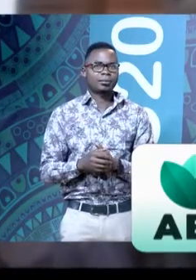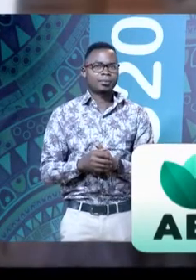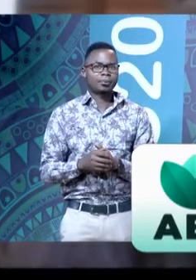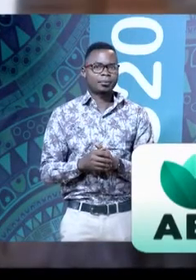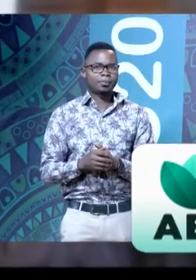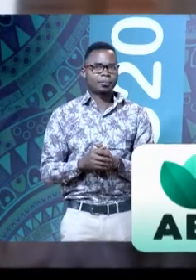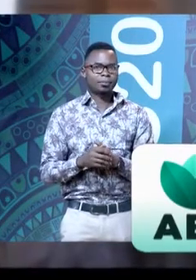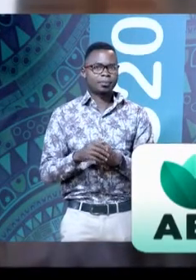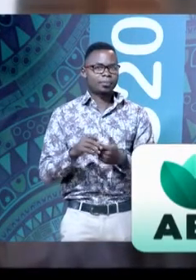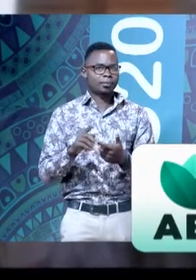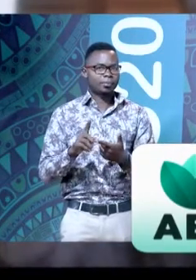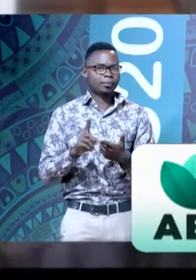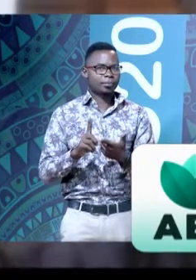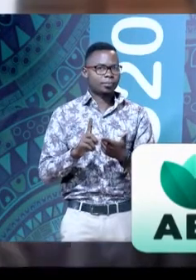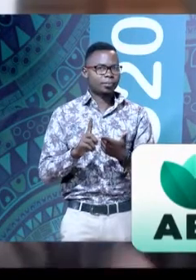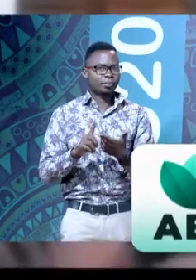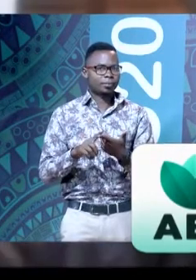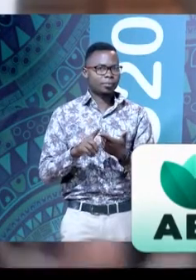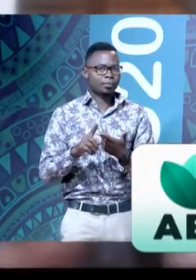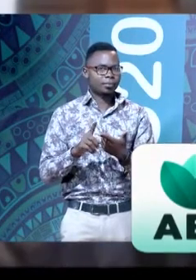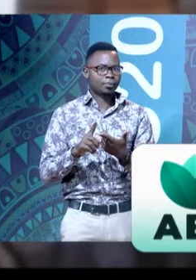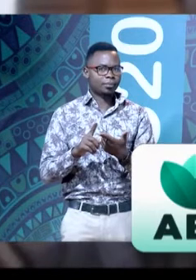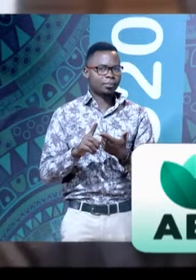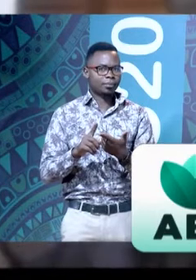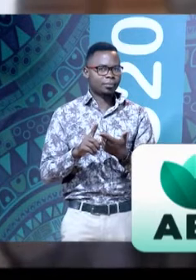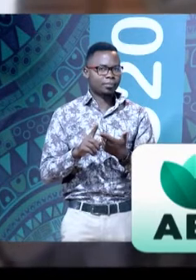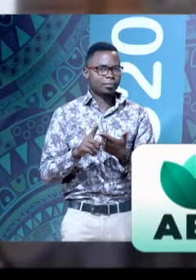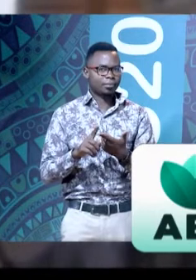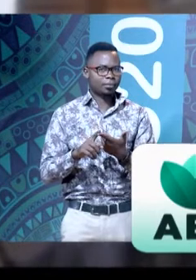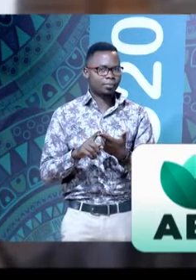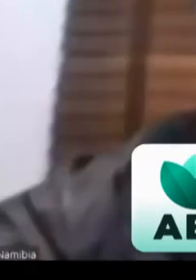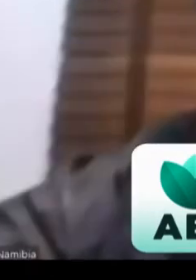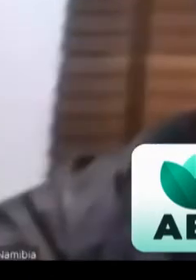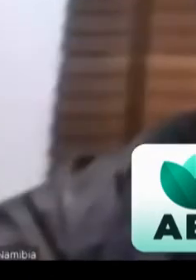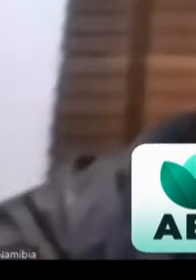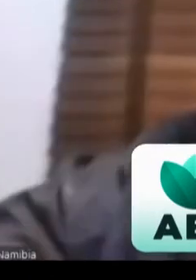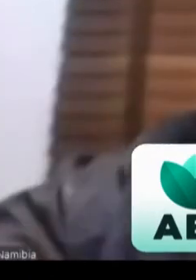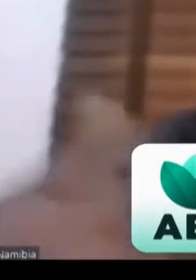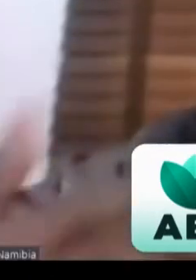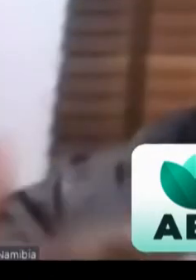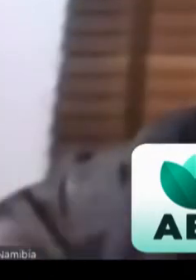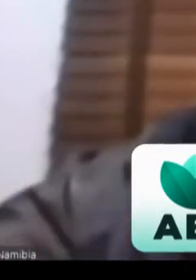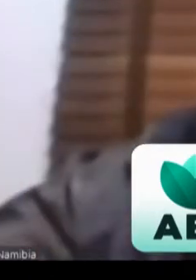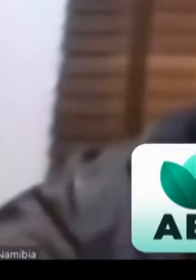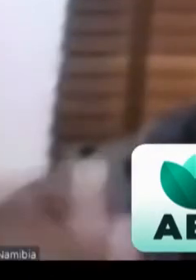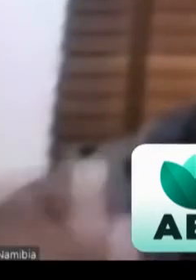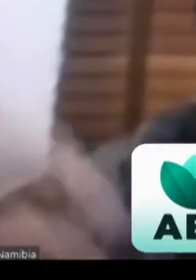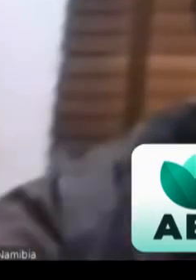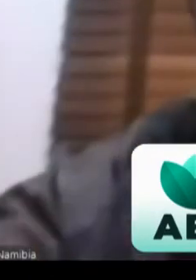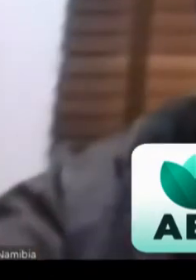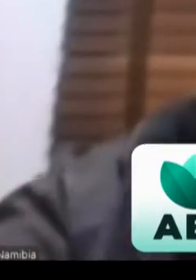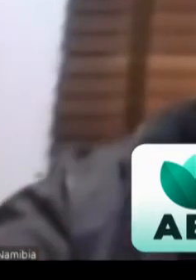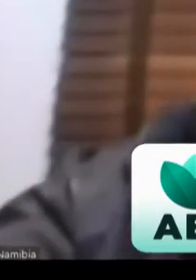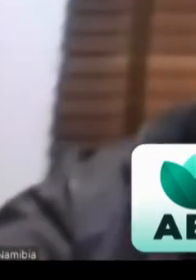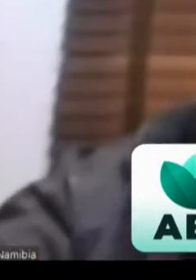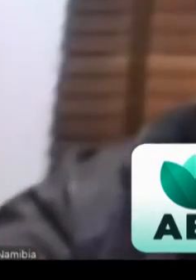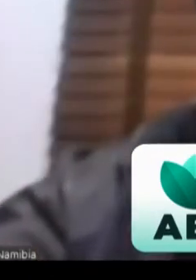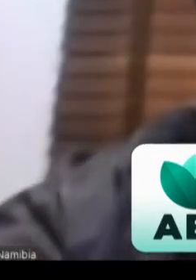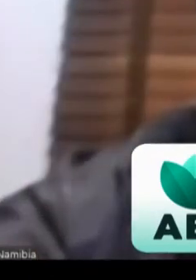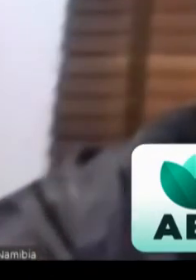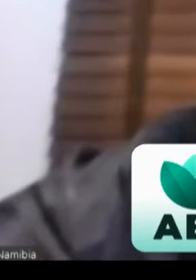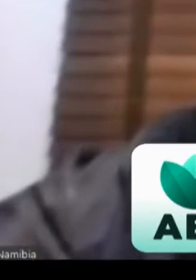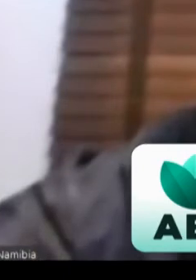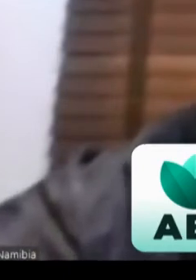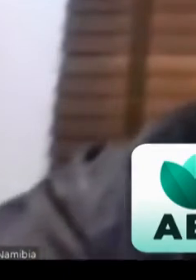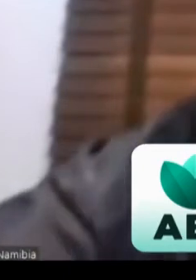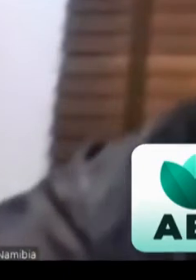Secondly, as we said, in the spirit of our discussions and with the aim to move towards the